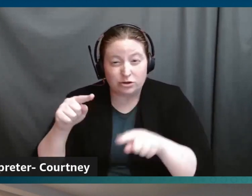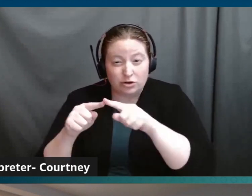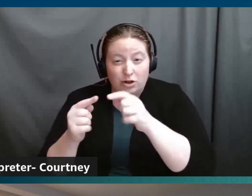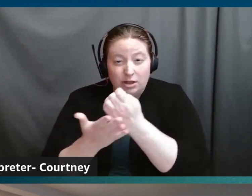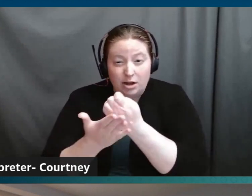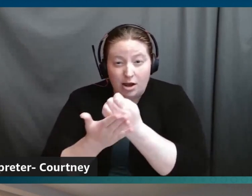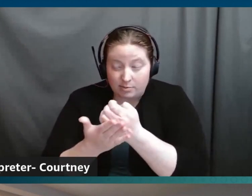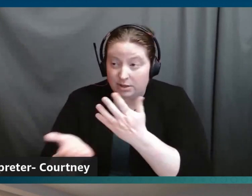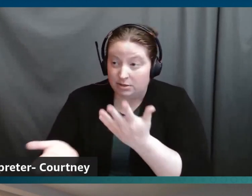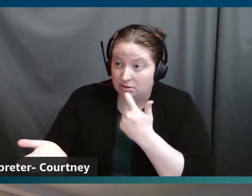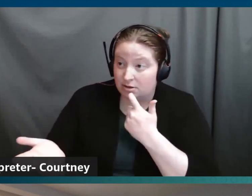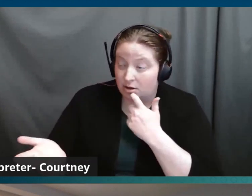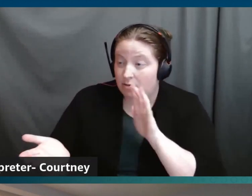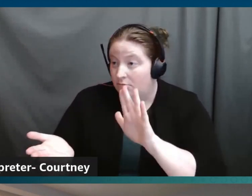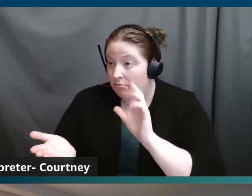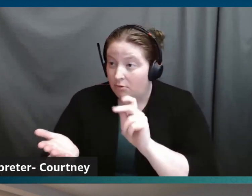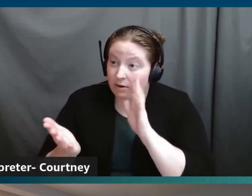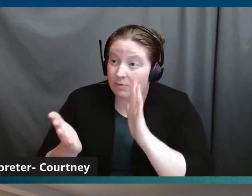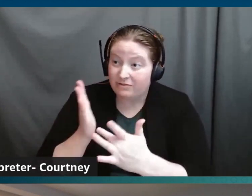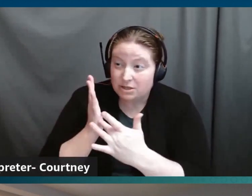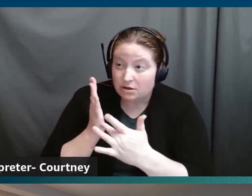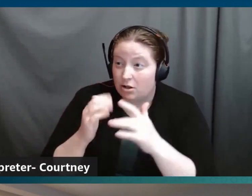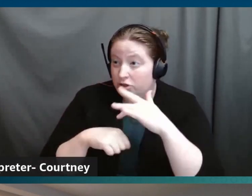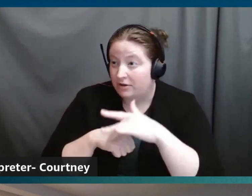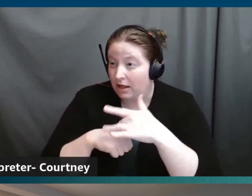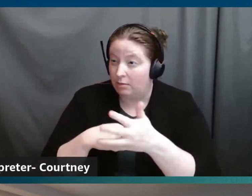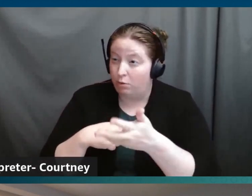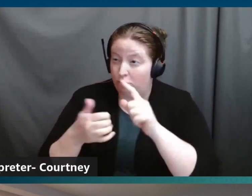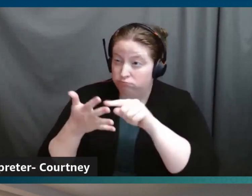all the technologies available. Let's create